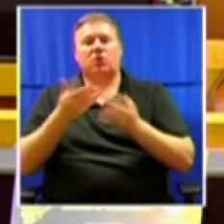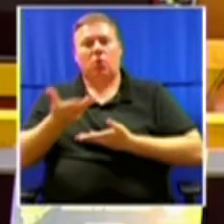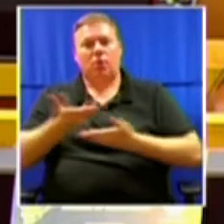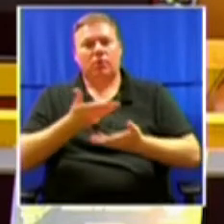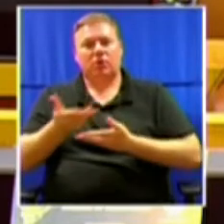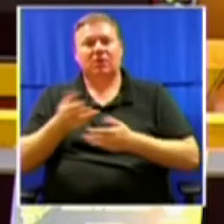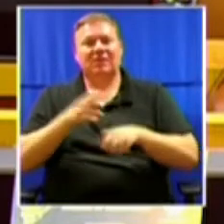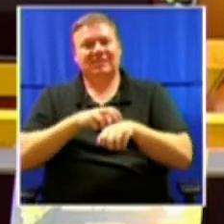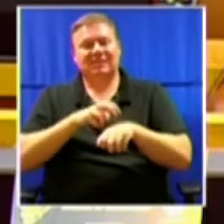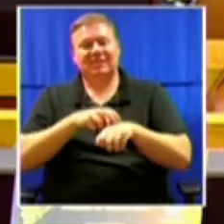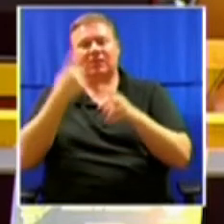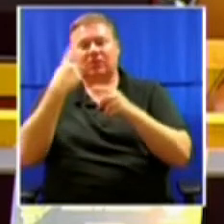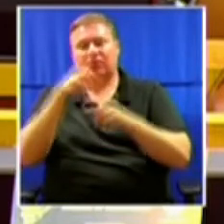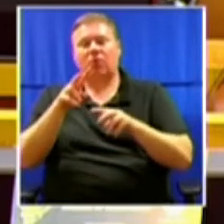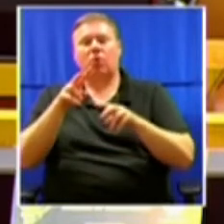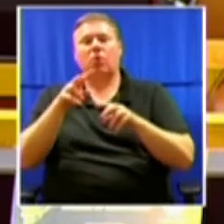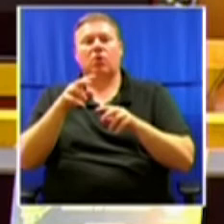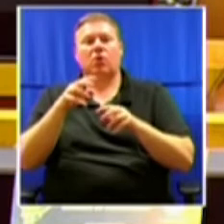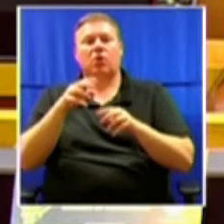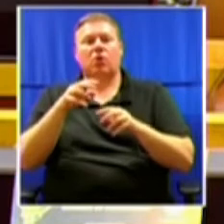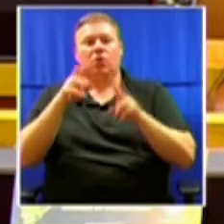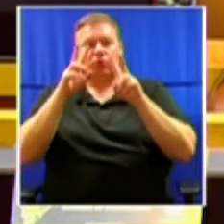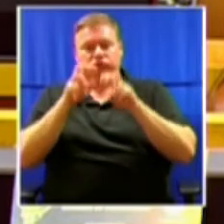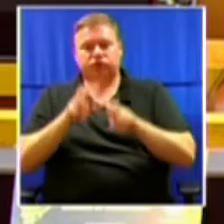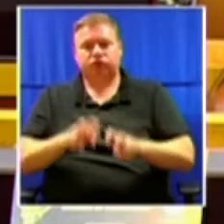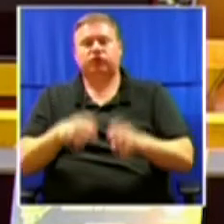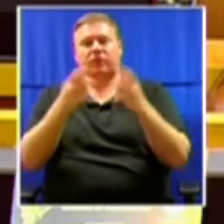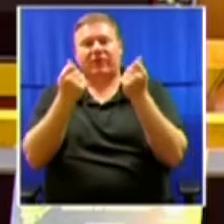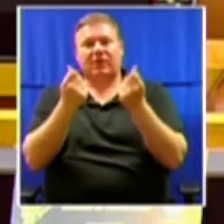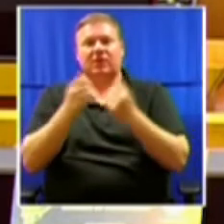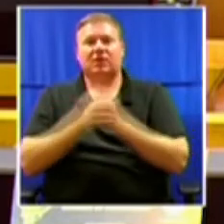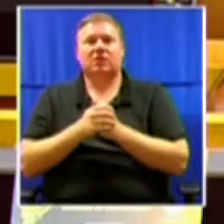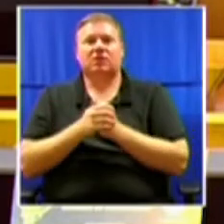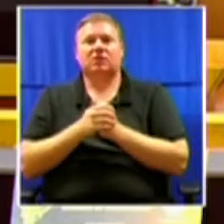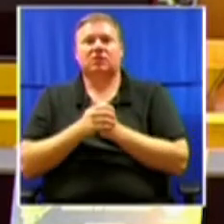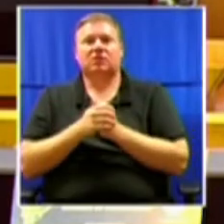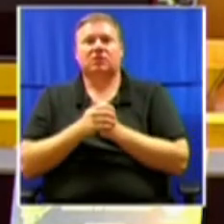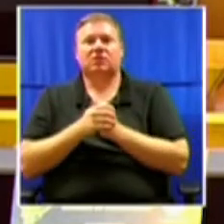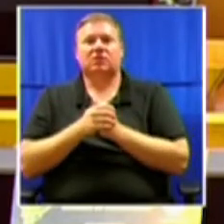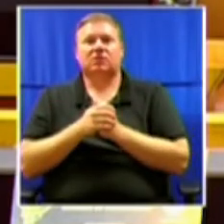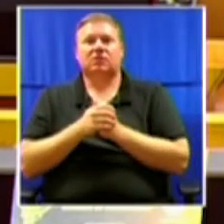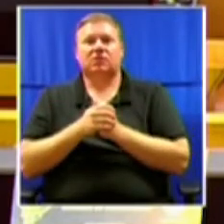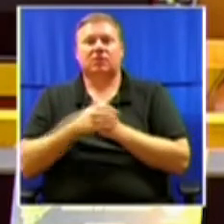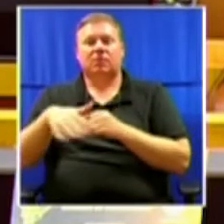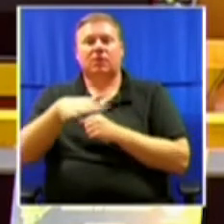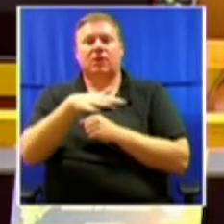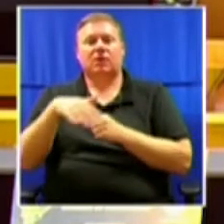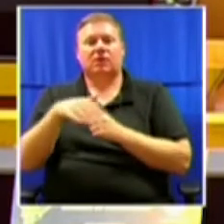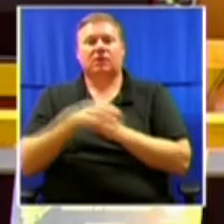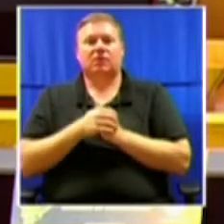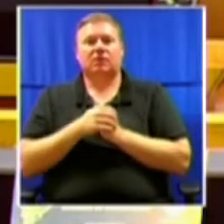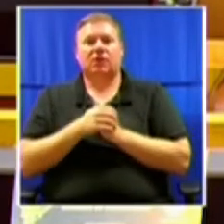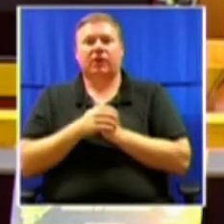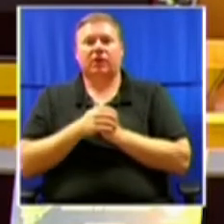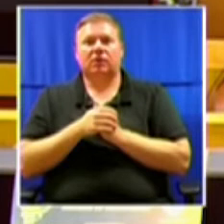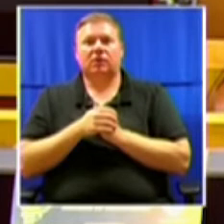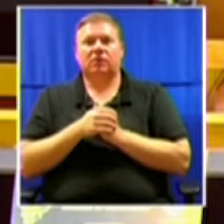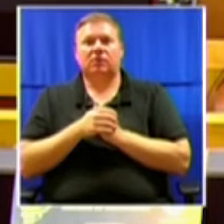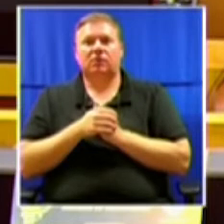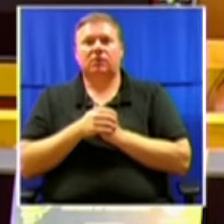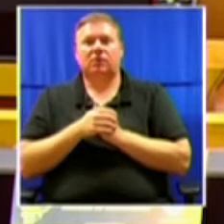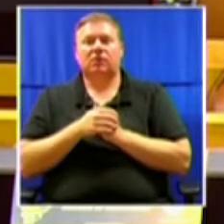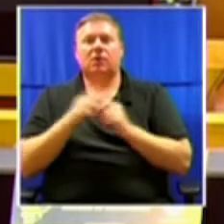the forensic investigation regarding the previously identified site for the PUB headquarters.